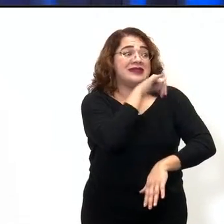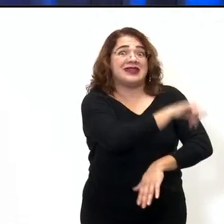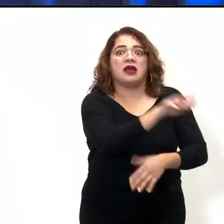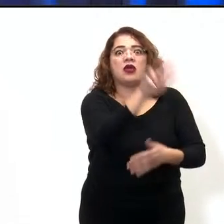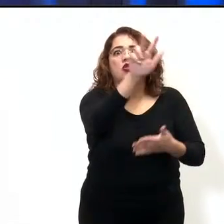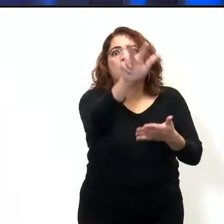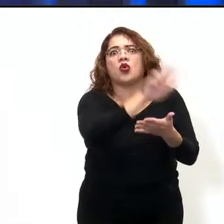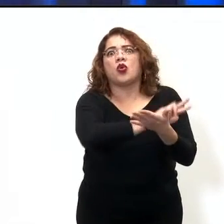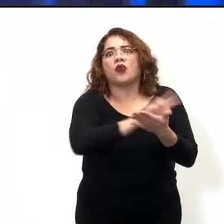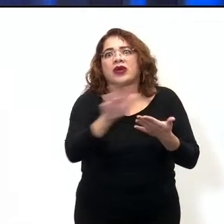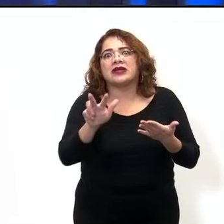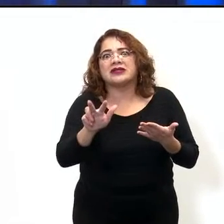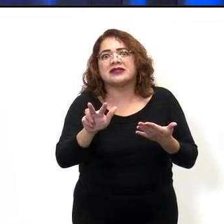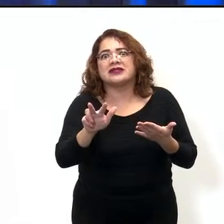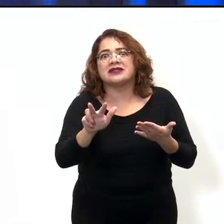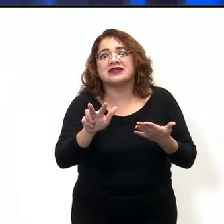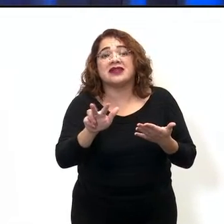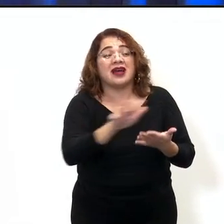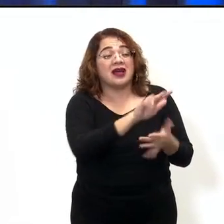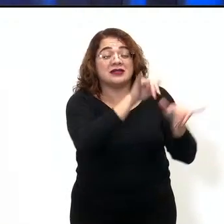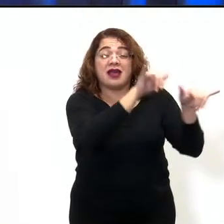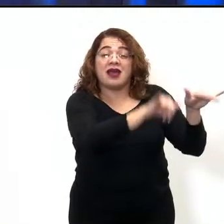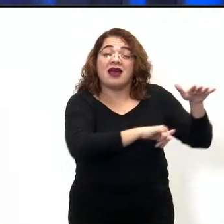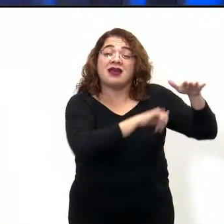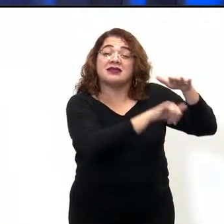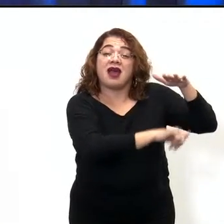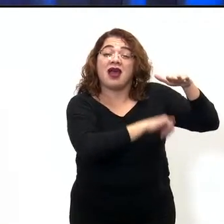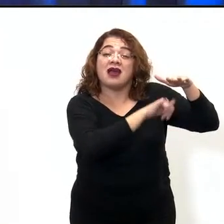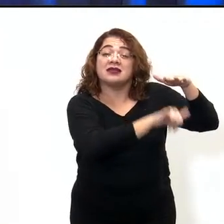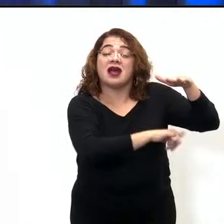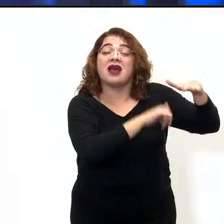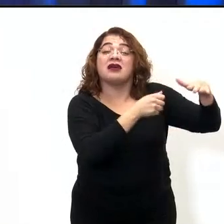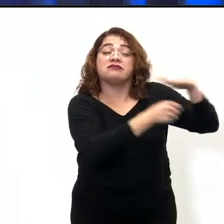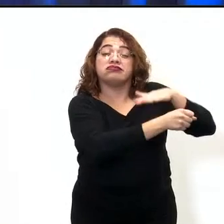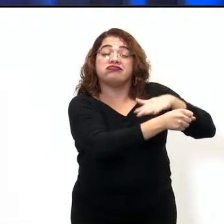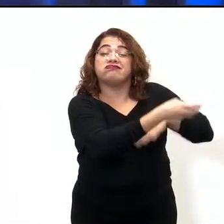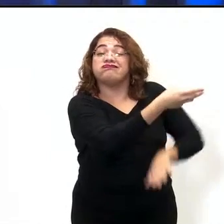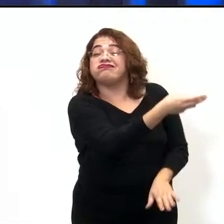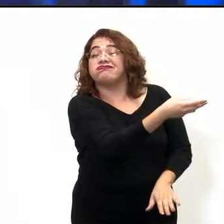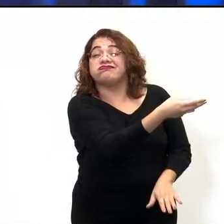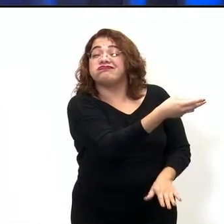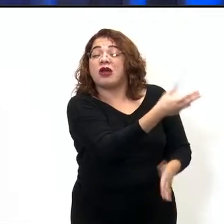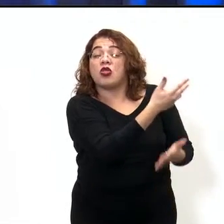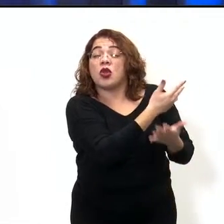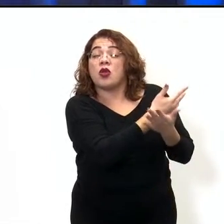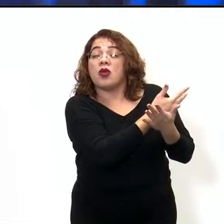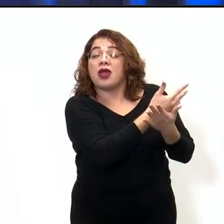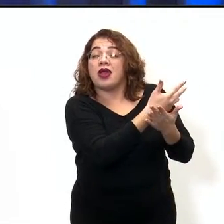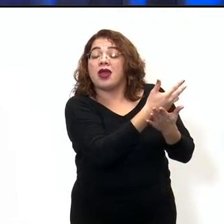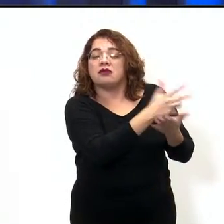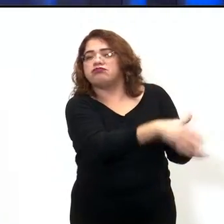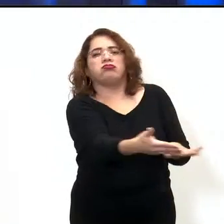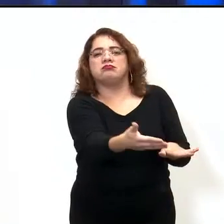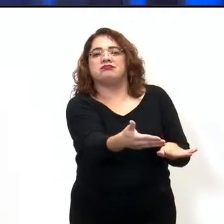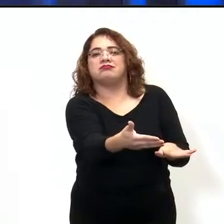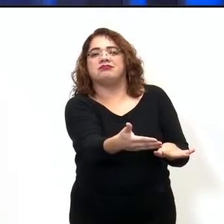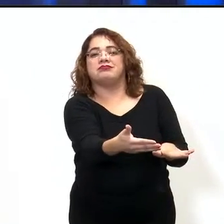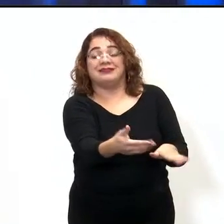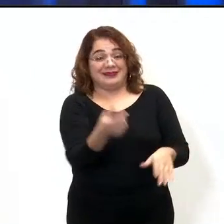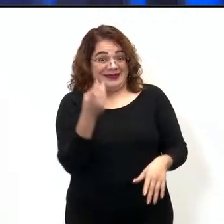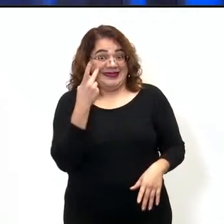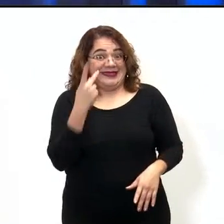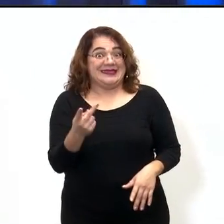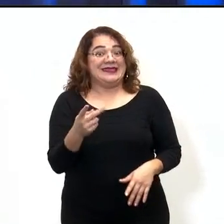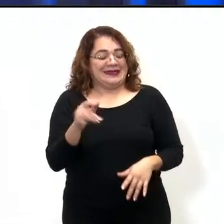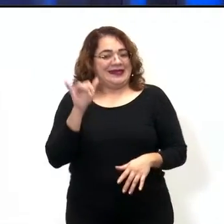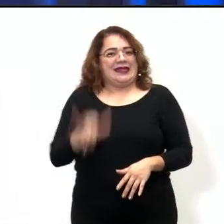weeks before passing away. And so there is a direct correlation with the deaths that